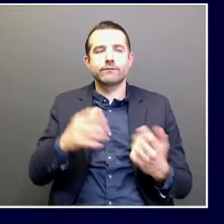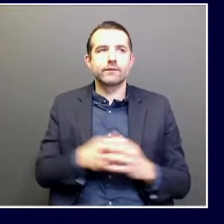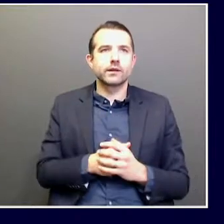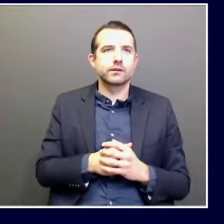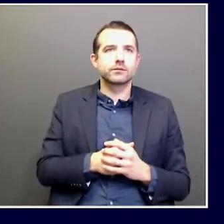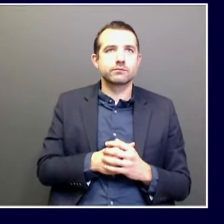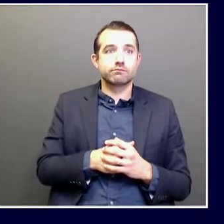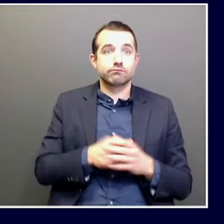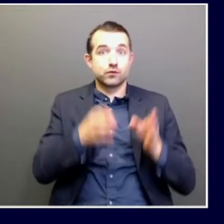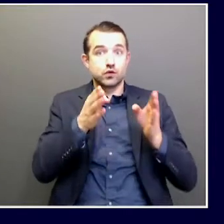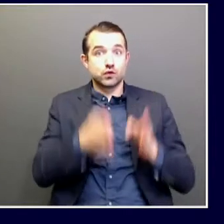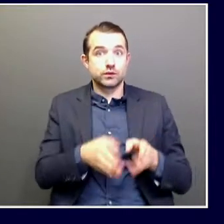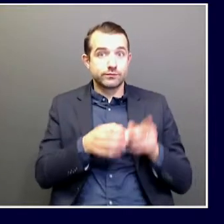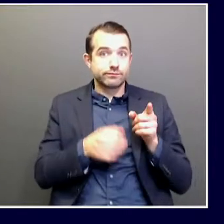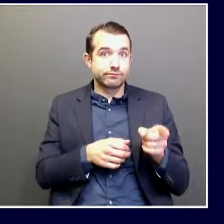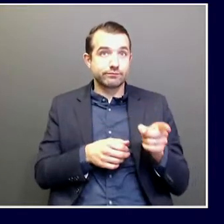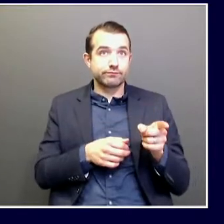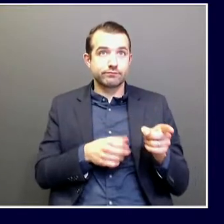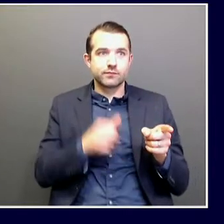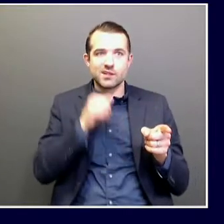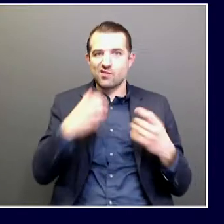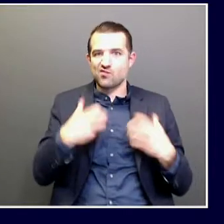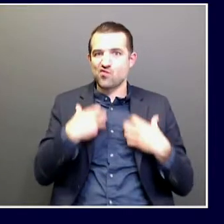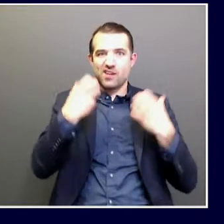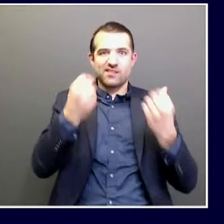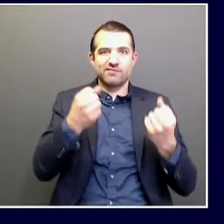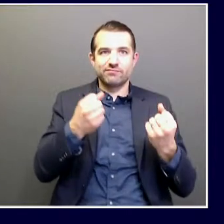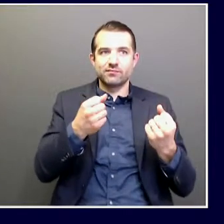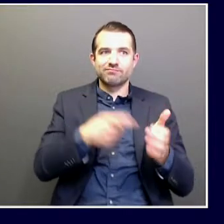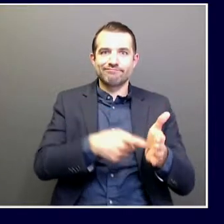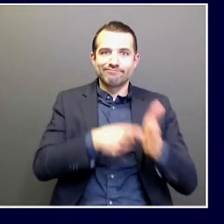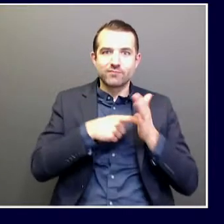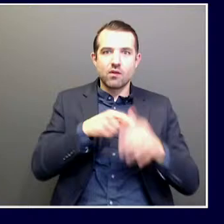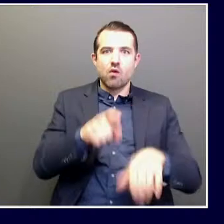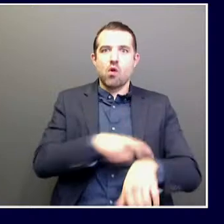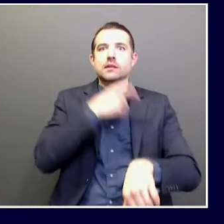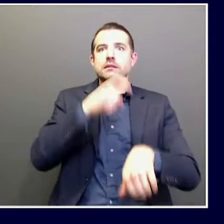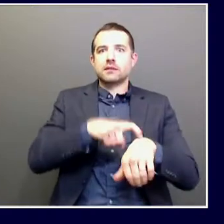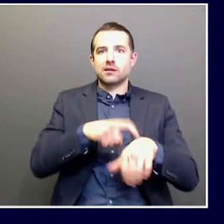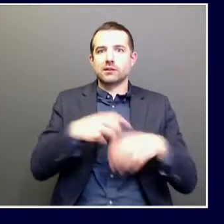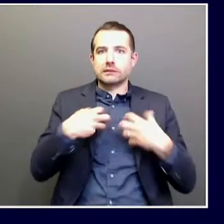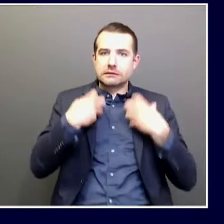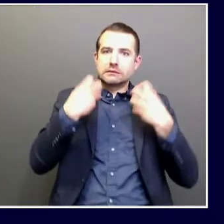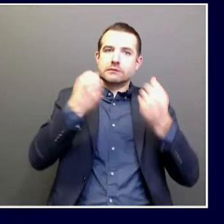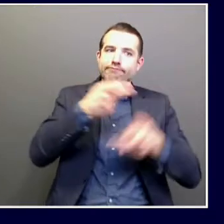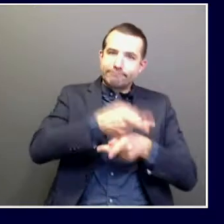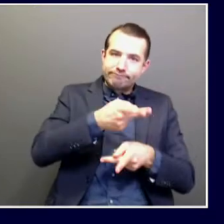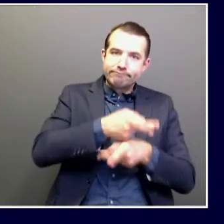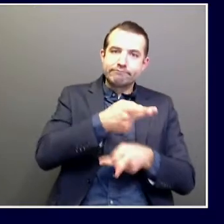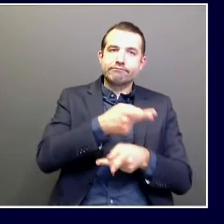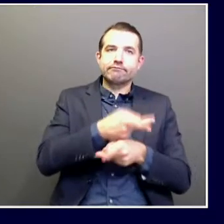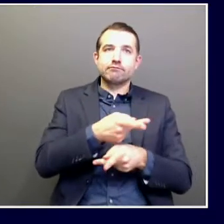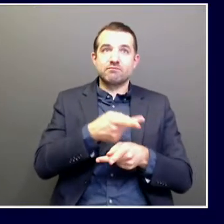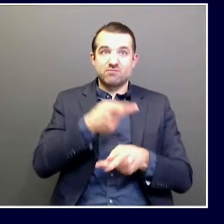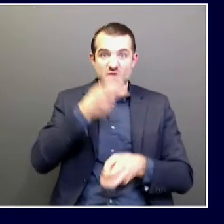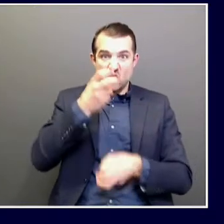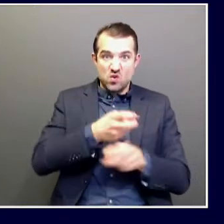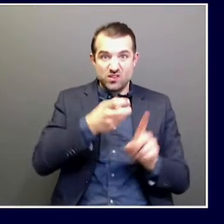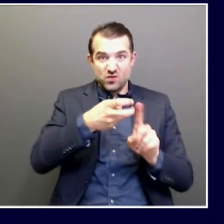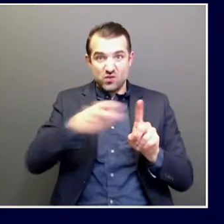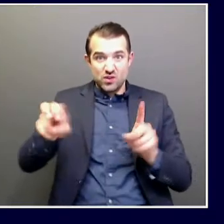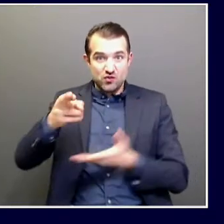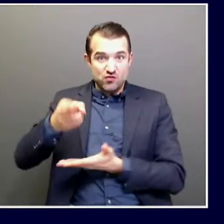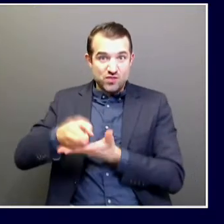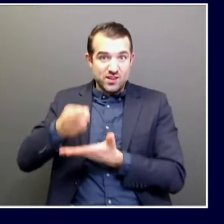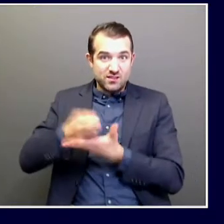or staffing at nursing homes and assisted living facilities? The answer is yes. And Commissioner, I'll turn it